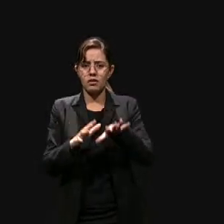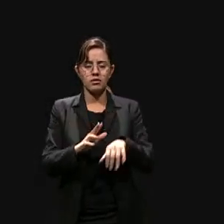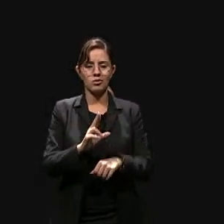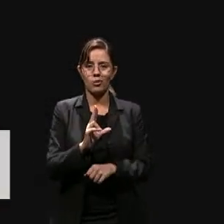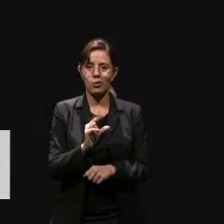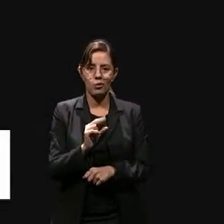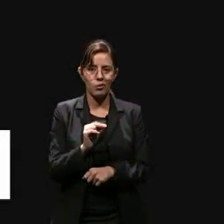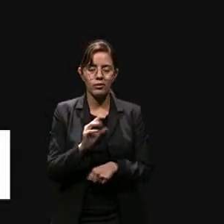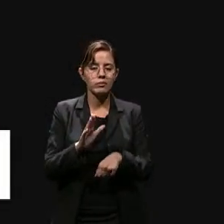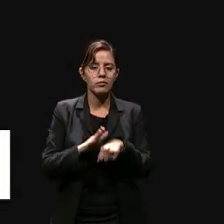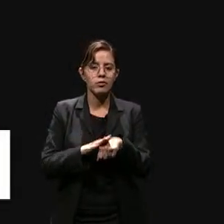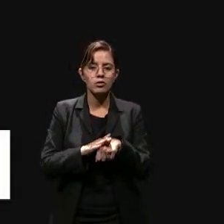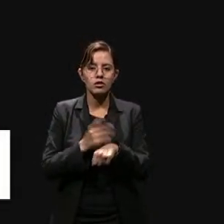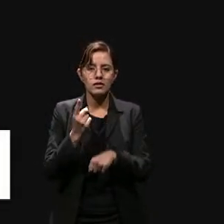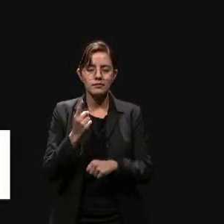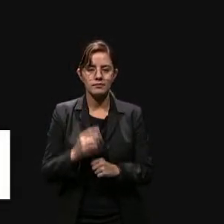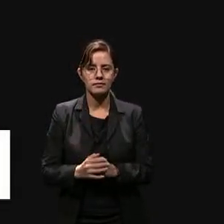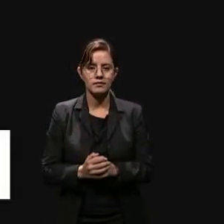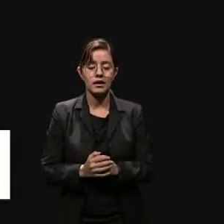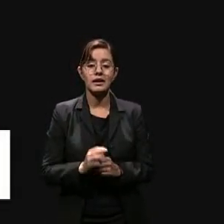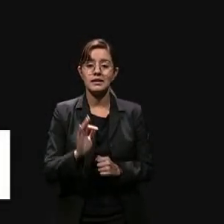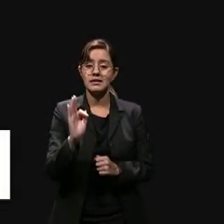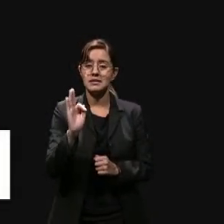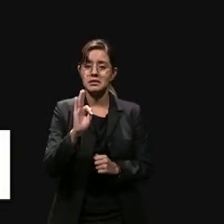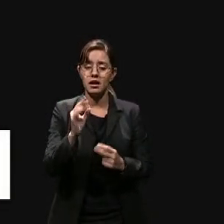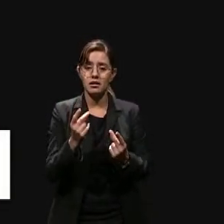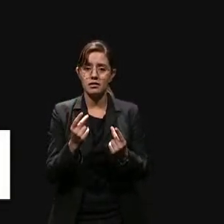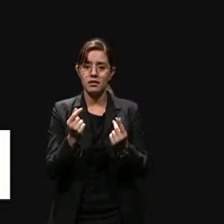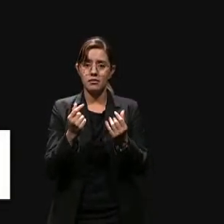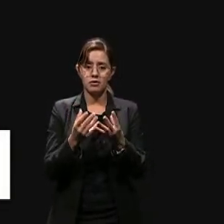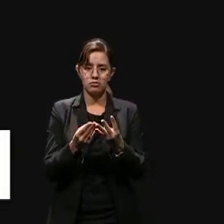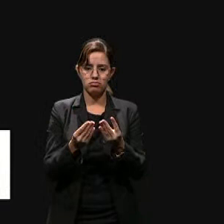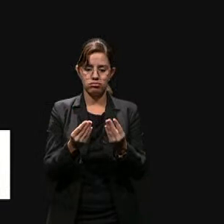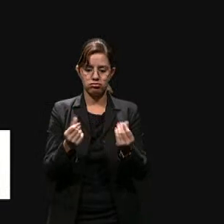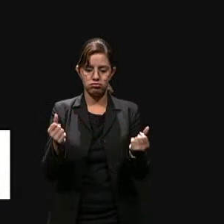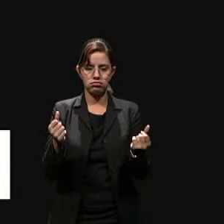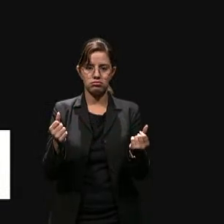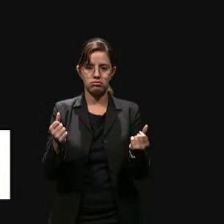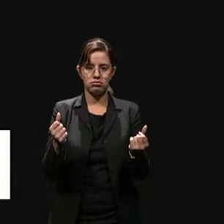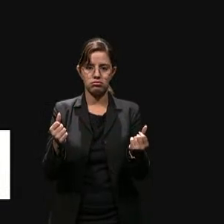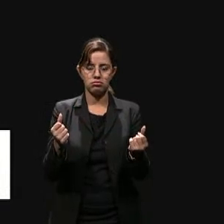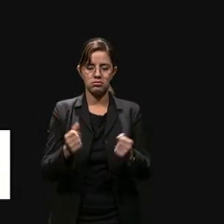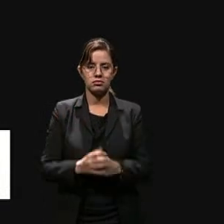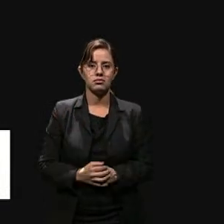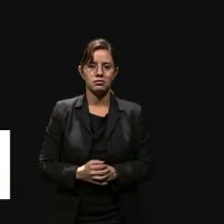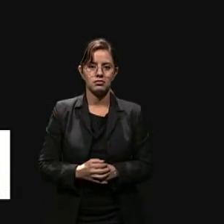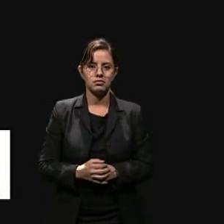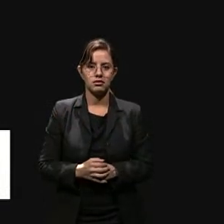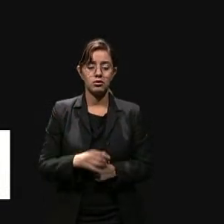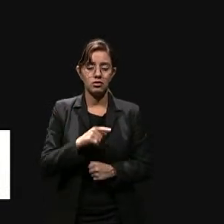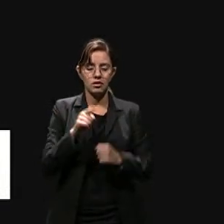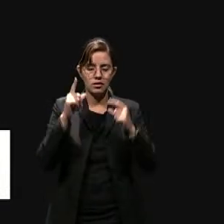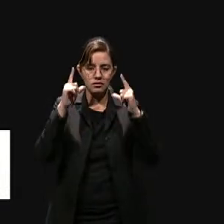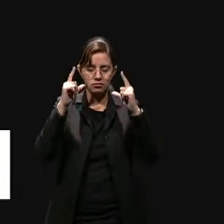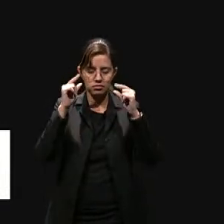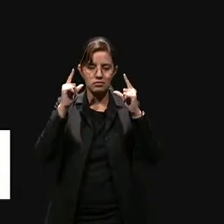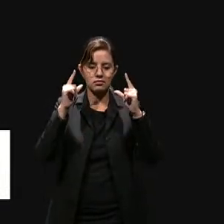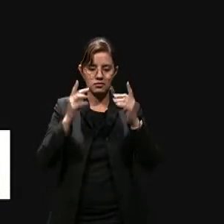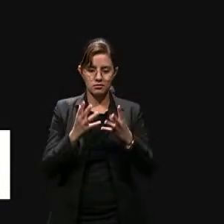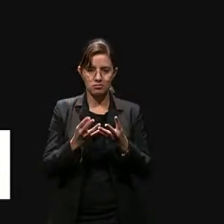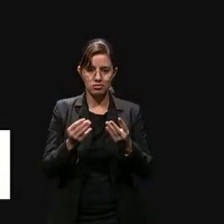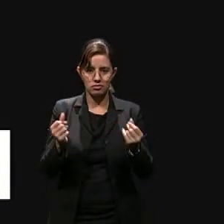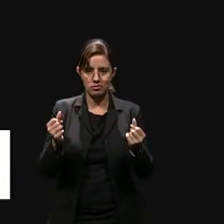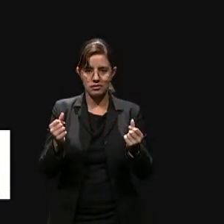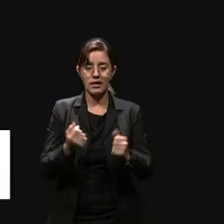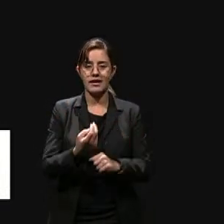in the blink of an eye. So it's important to realize when we talk about voter fraud that elections in the United States